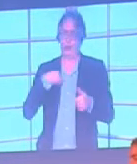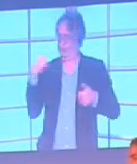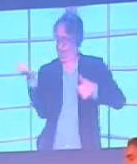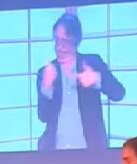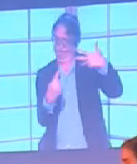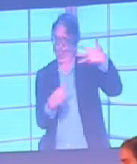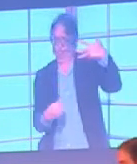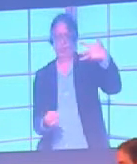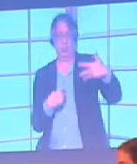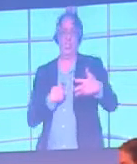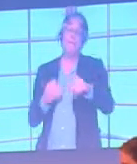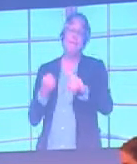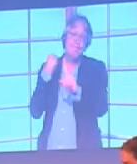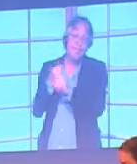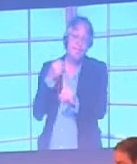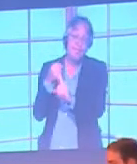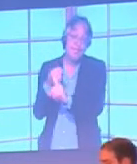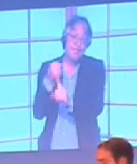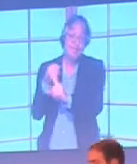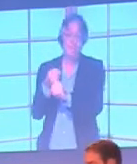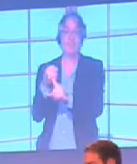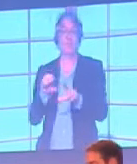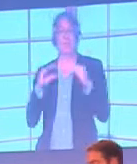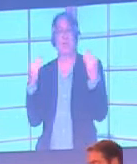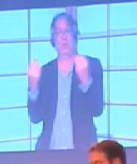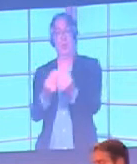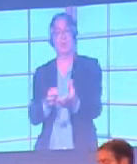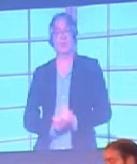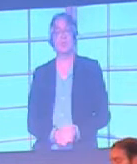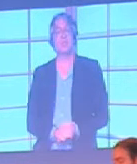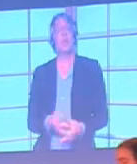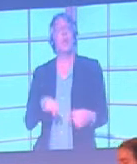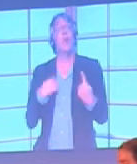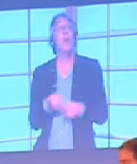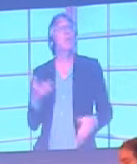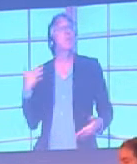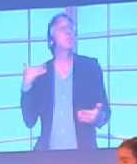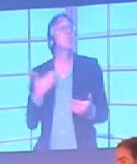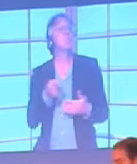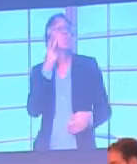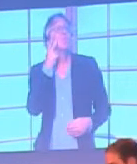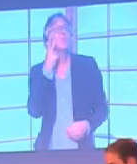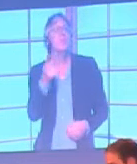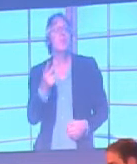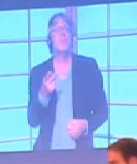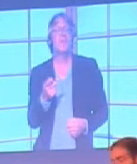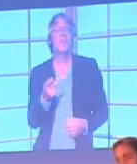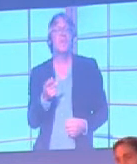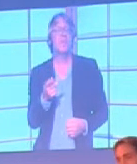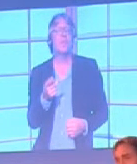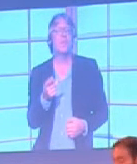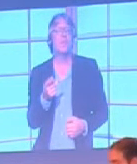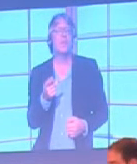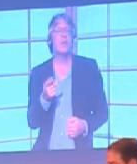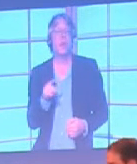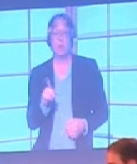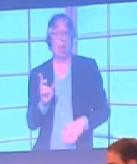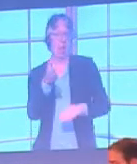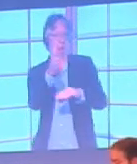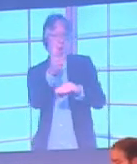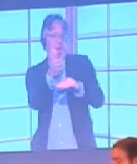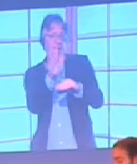to push it further. We have noticed that a lot of them didn't have no drop-off points in 50% of